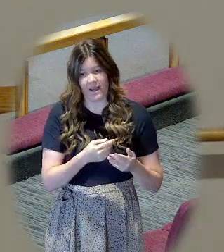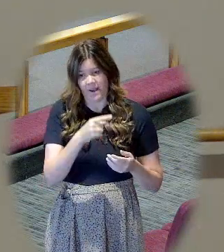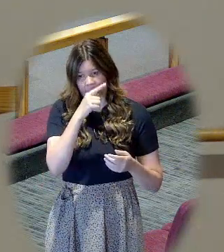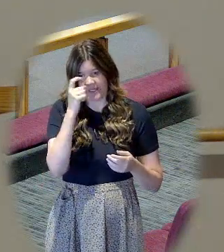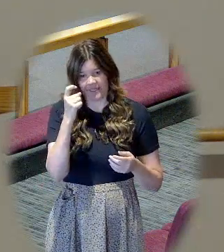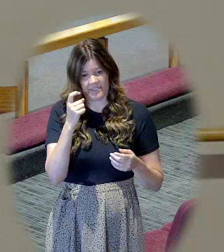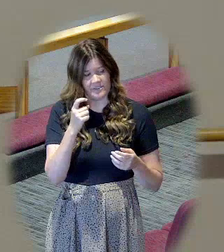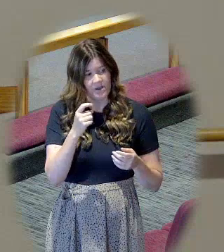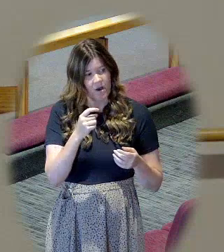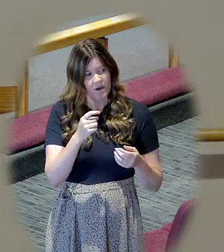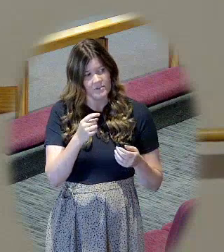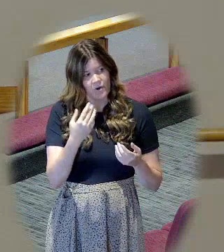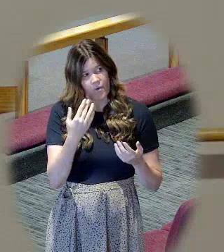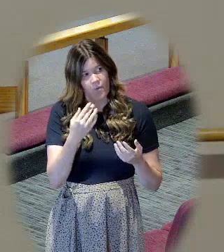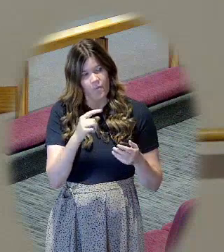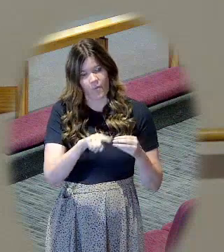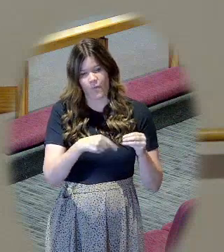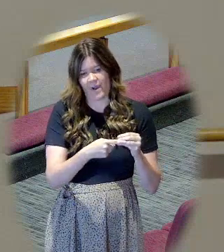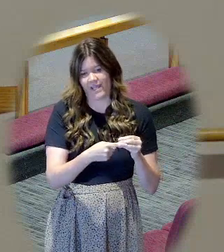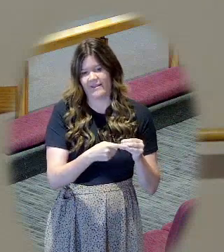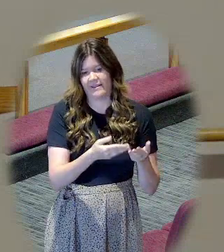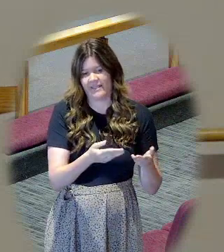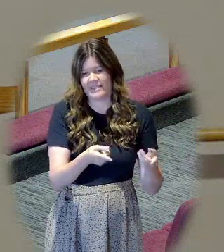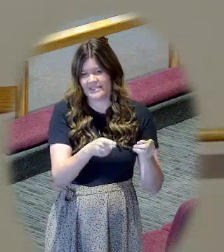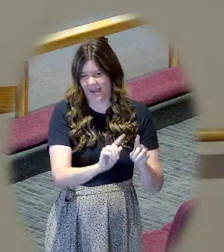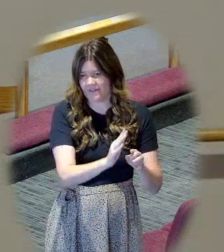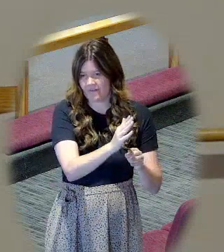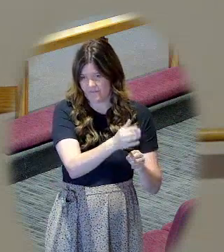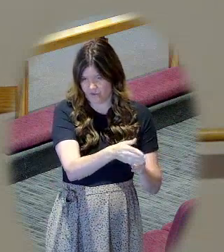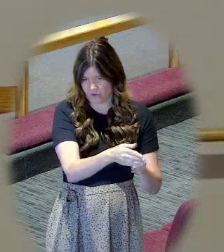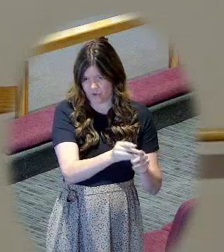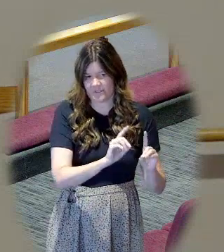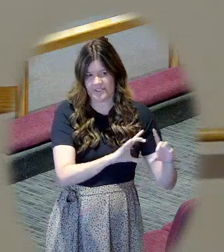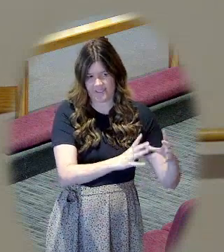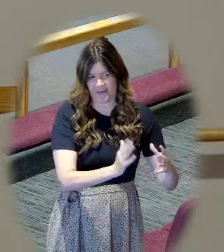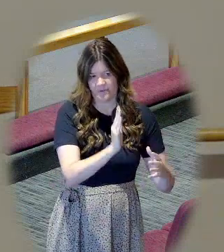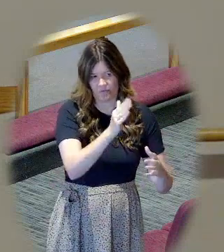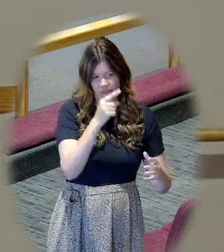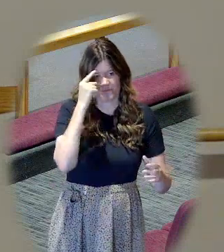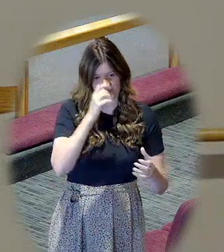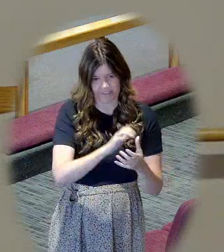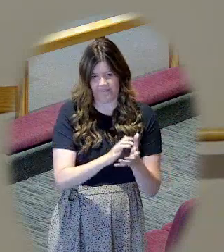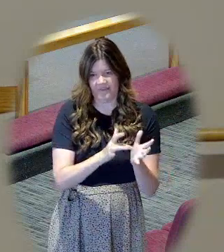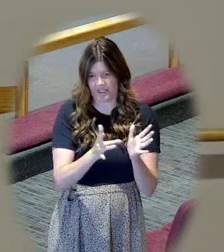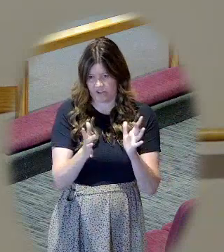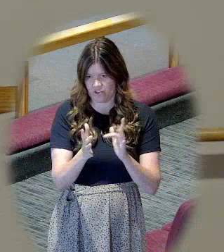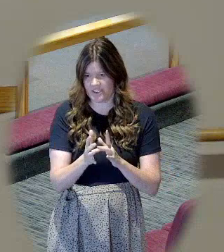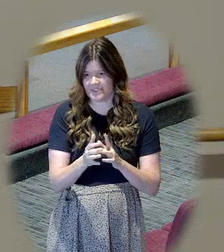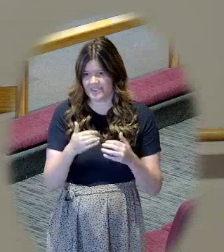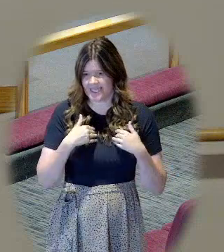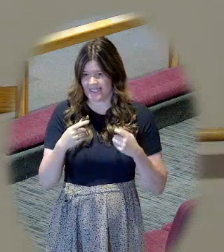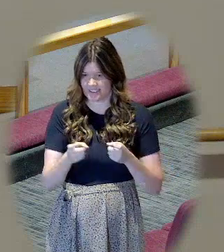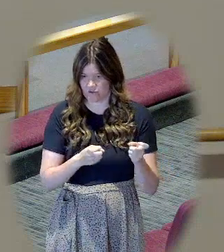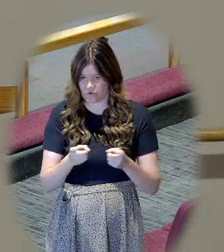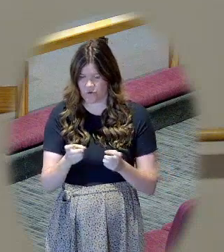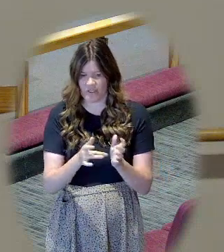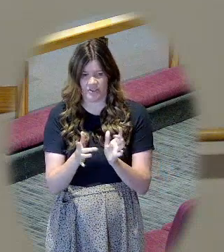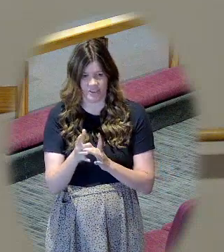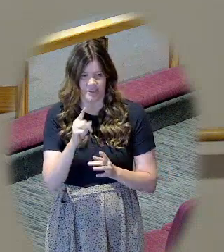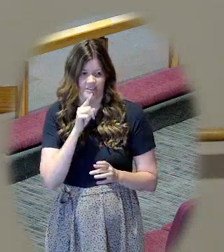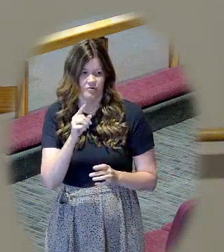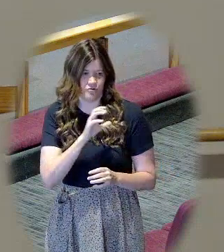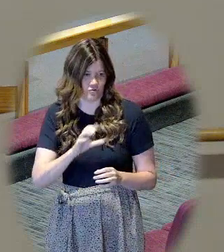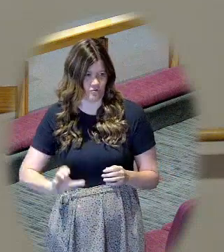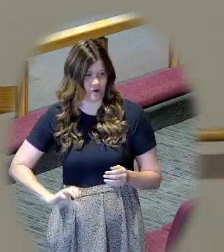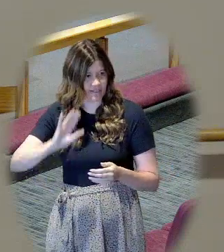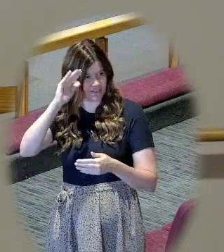events happened, or as they were happening, they would believe that he is in control, that he truly is the Christ, the Son of